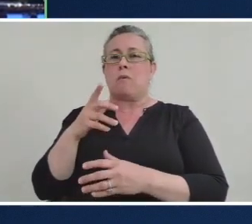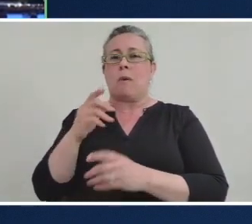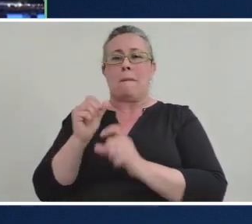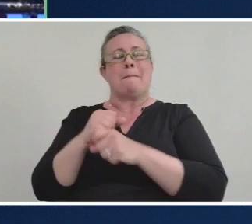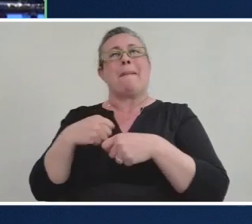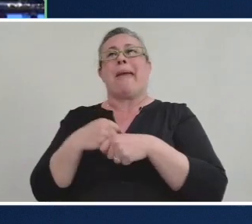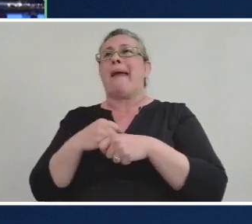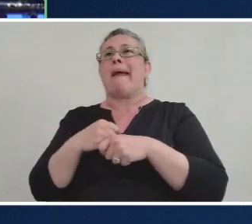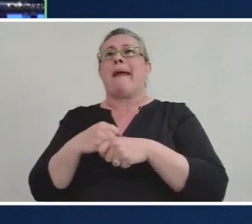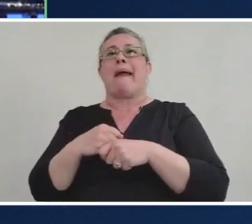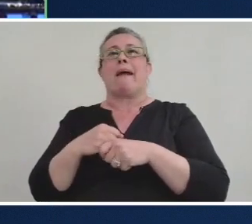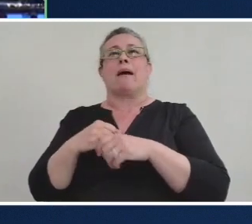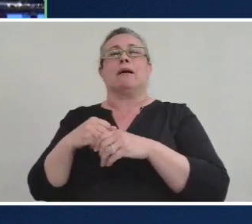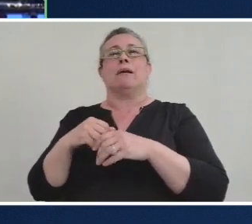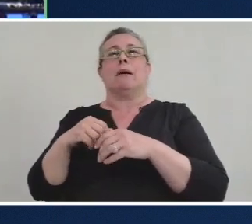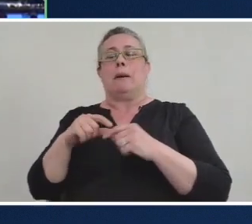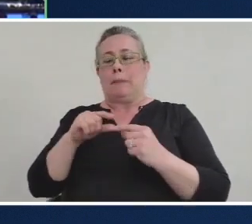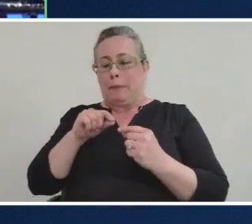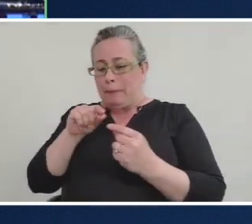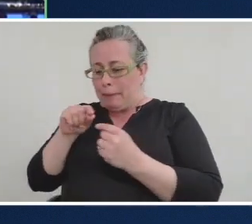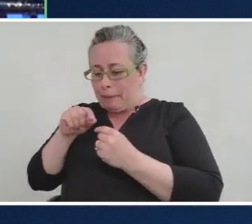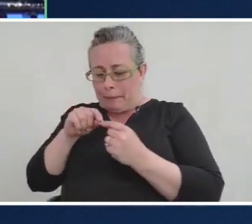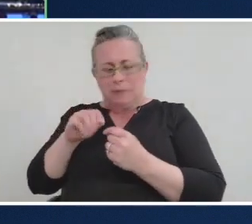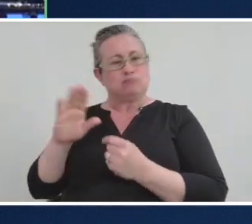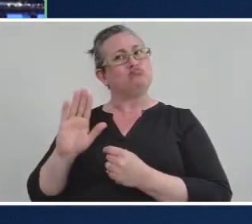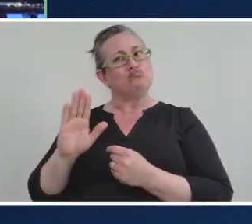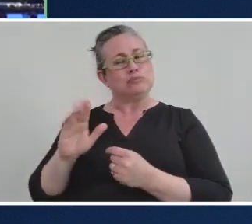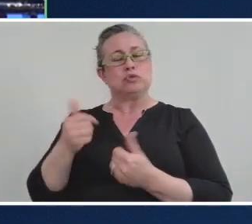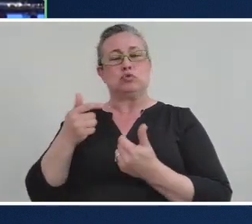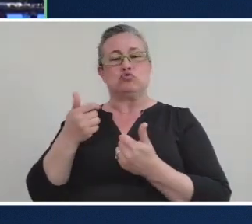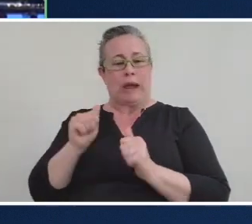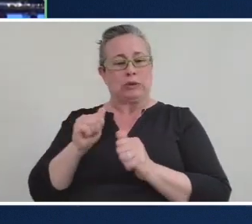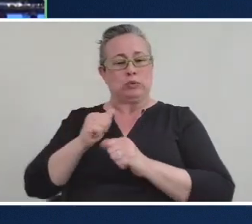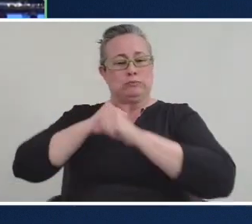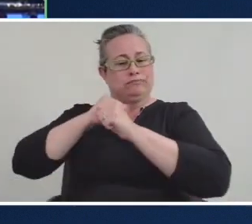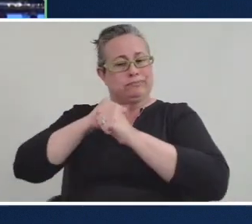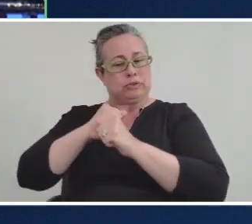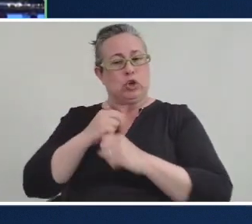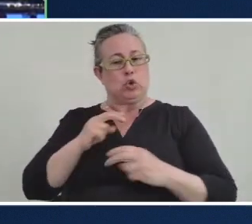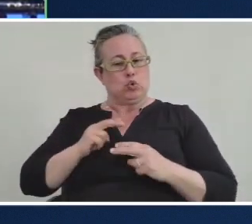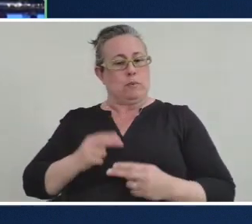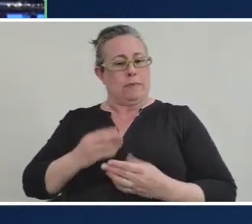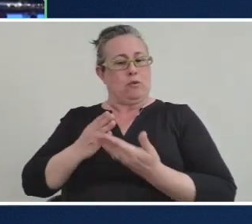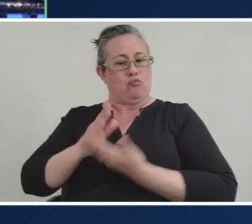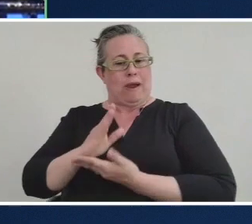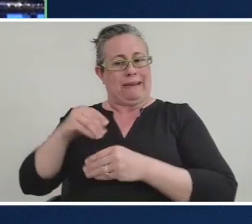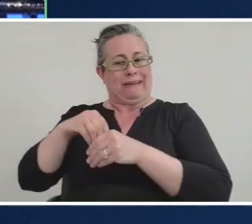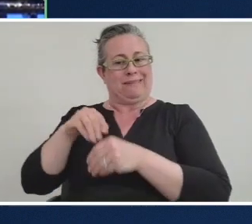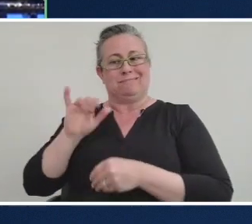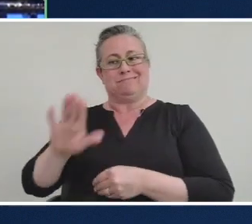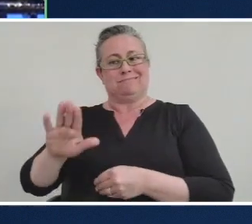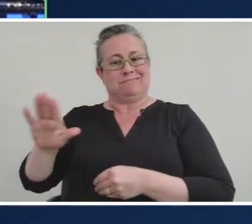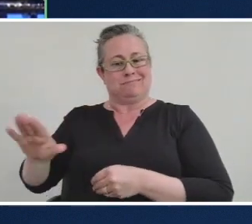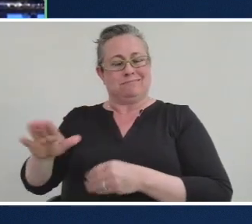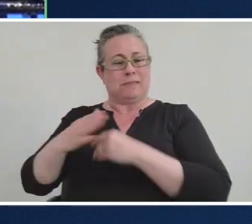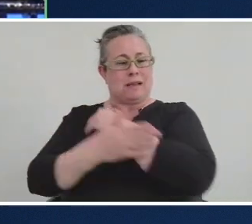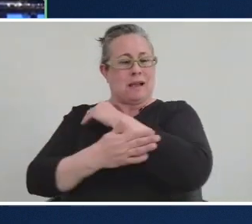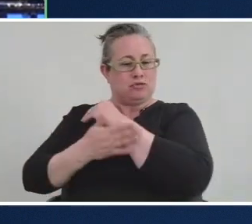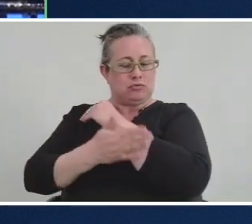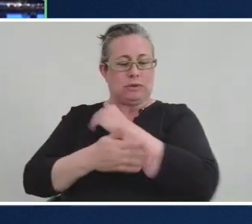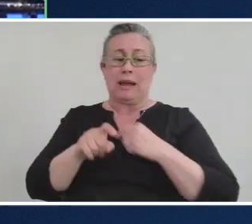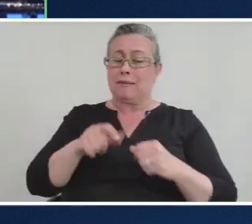whatever. It's for protecting human rights in the countries where we are operating. We have to remember that there are